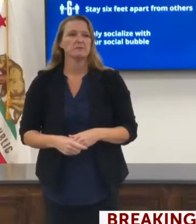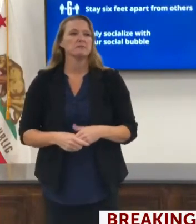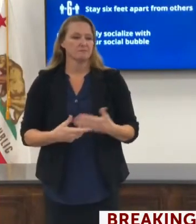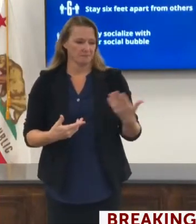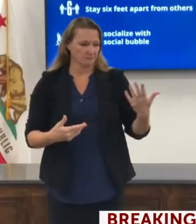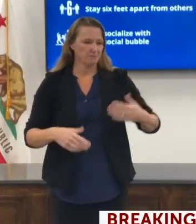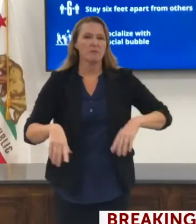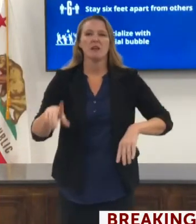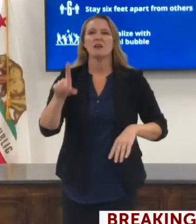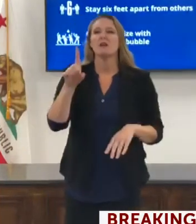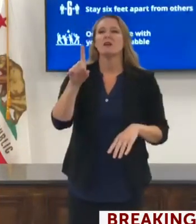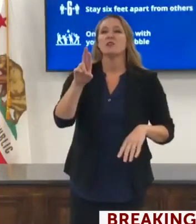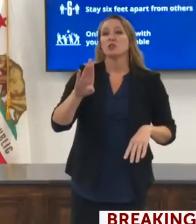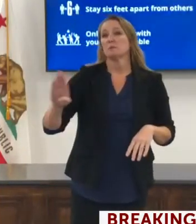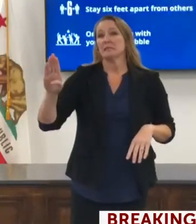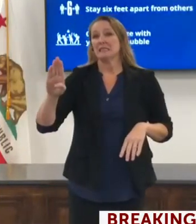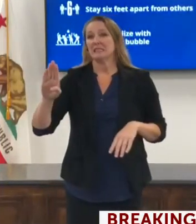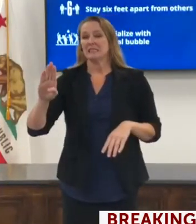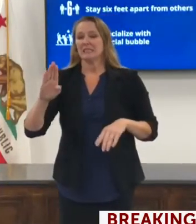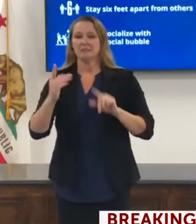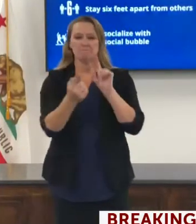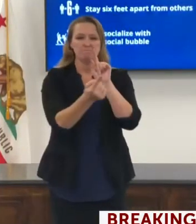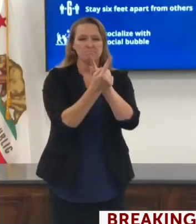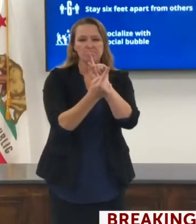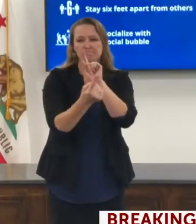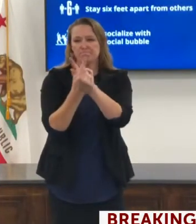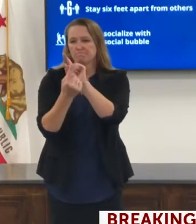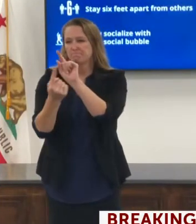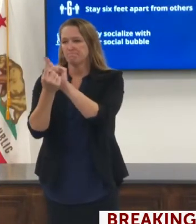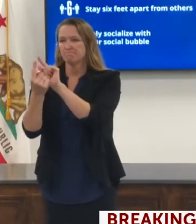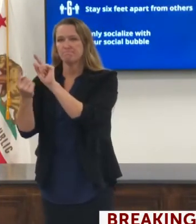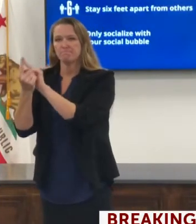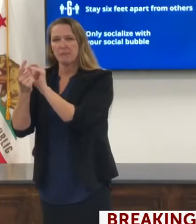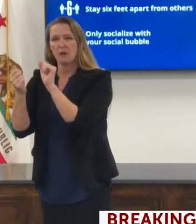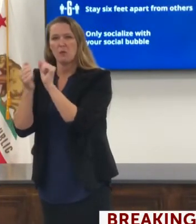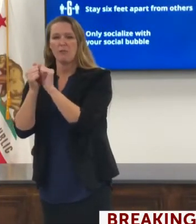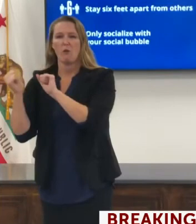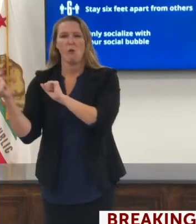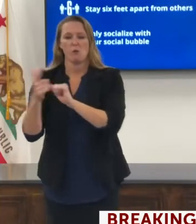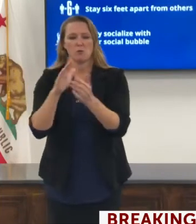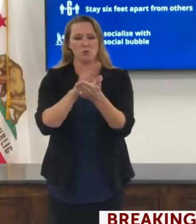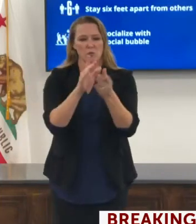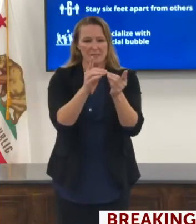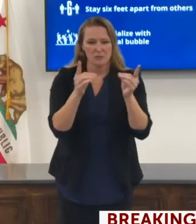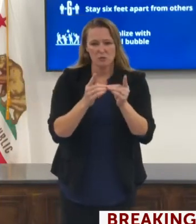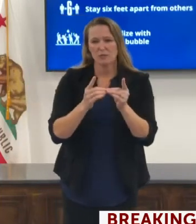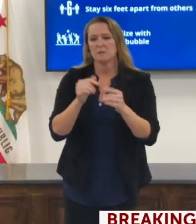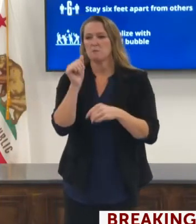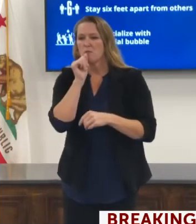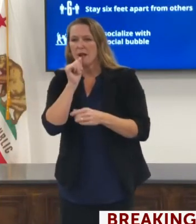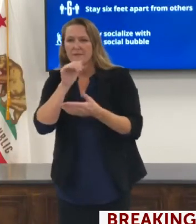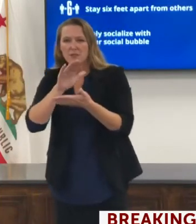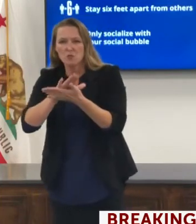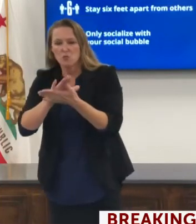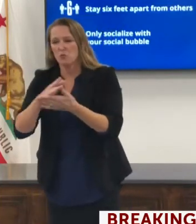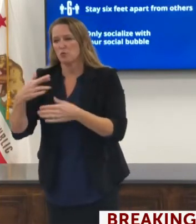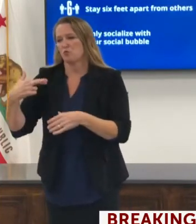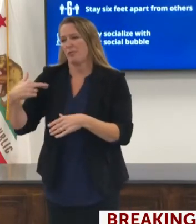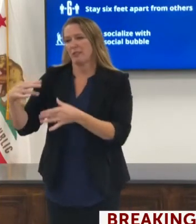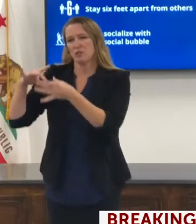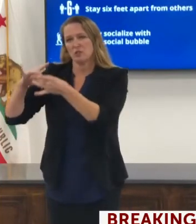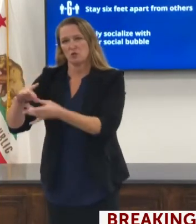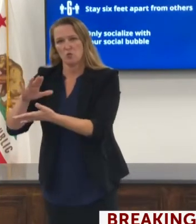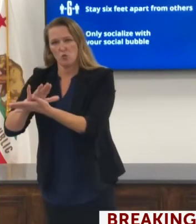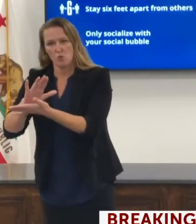Bornstein met with all of our school districts, private and parochial schools online last week and discussed that question. So should